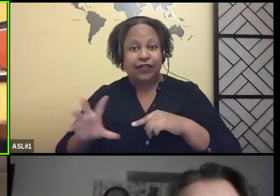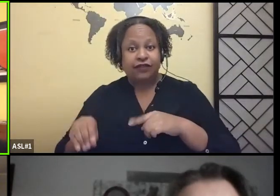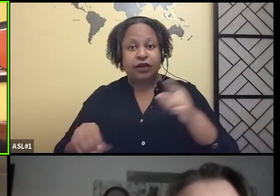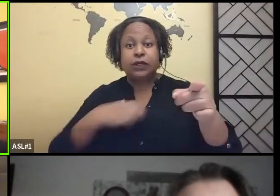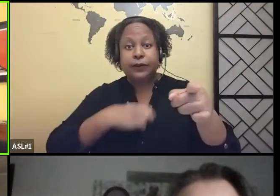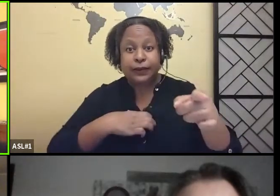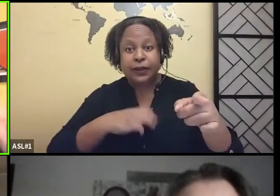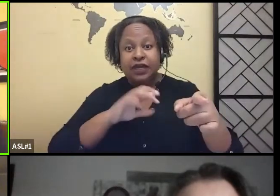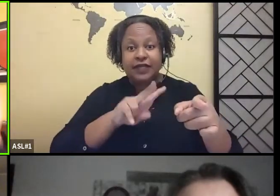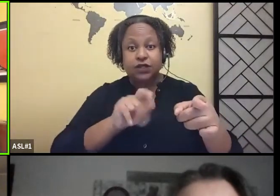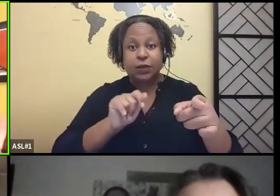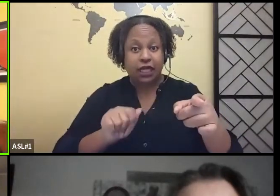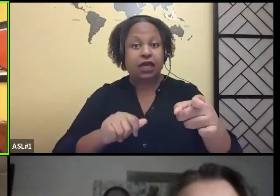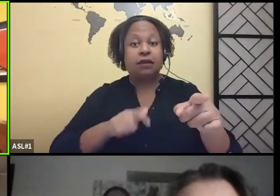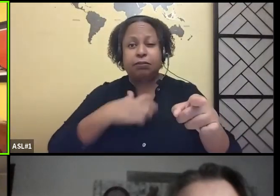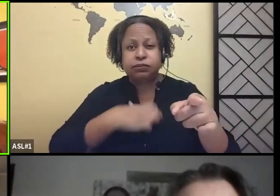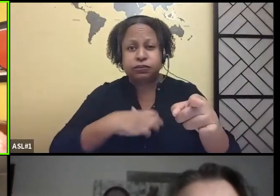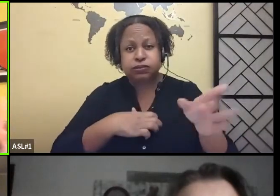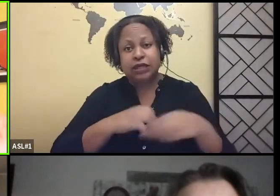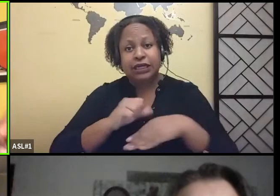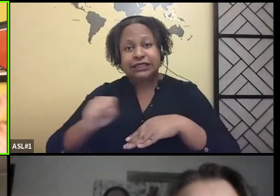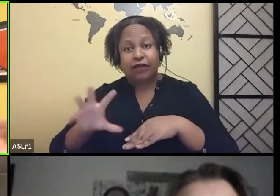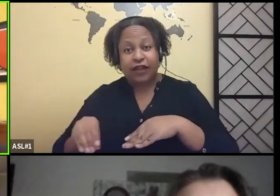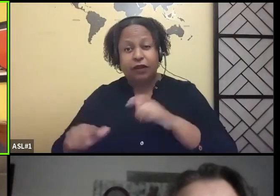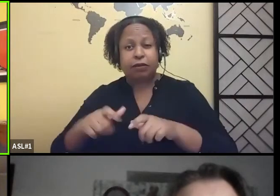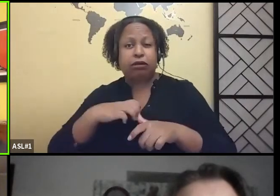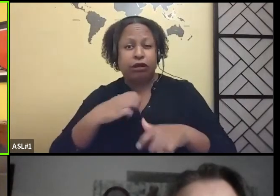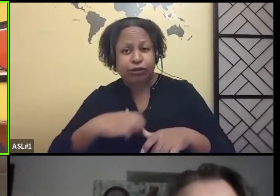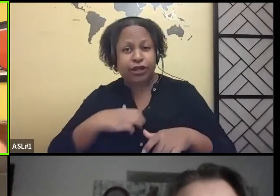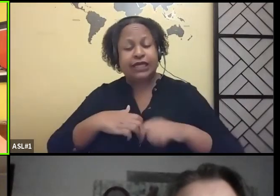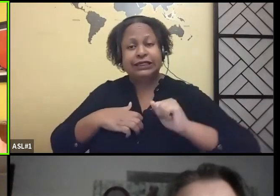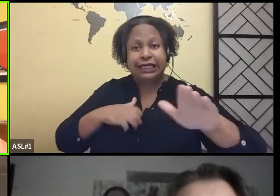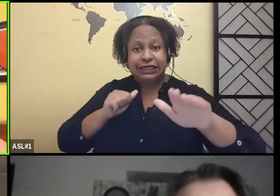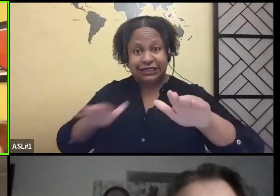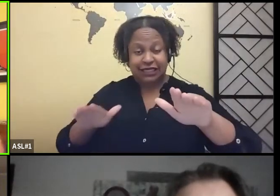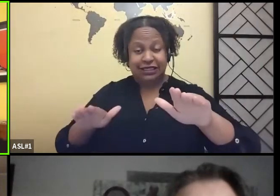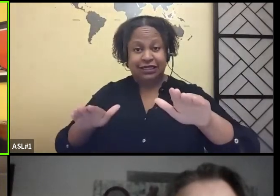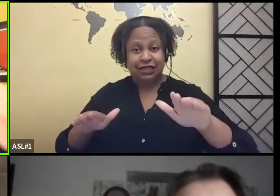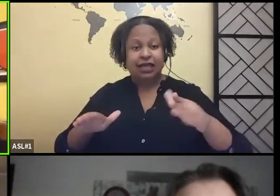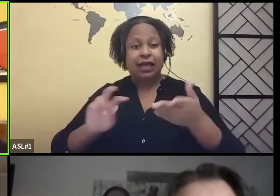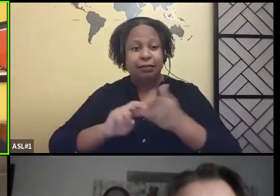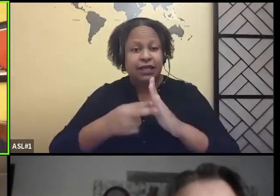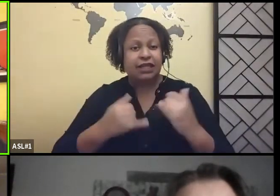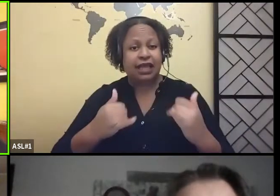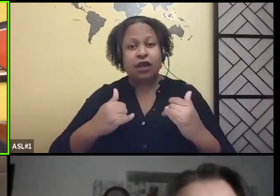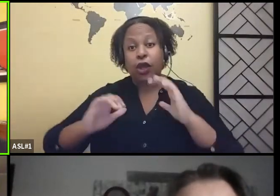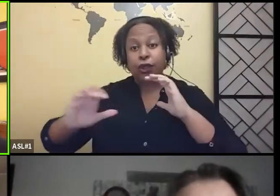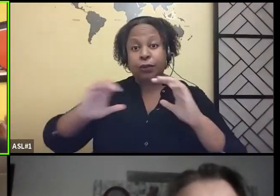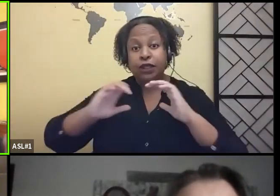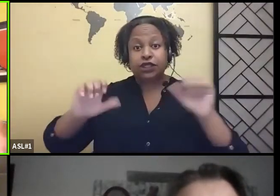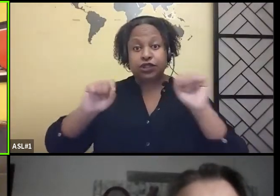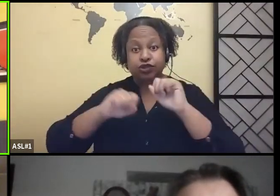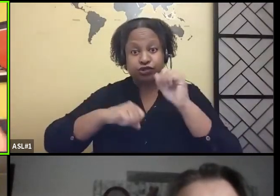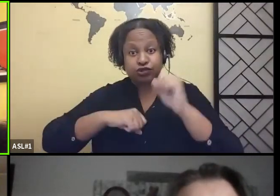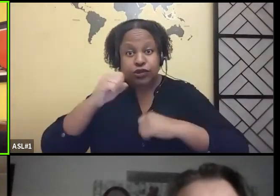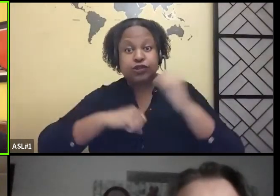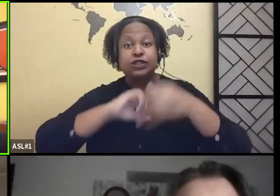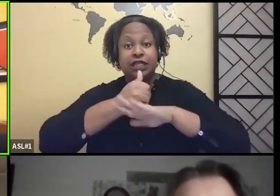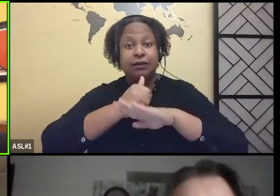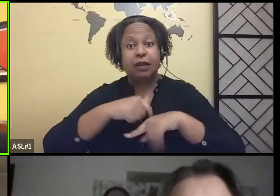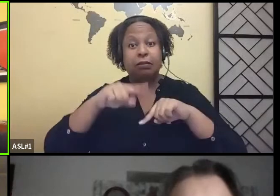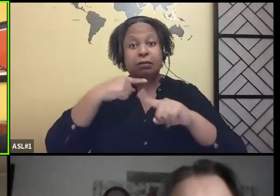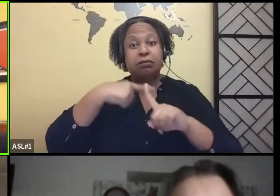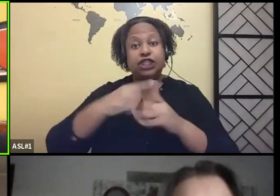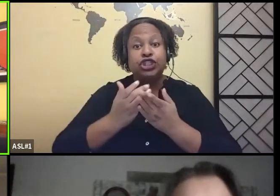are hungry, and so forth. But this also means that a certain kind of infrastructure, communication, as well as